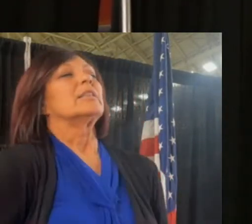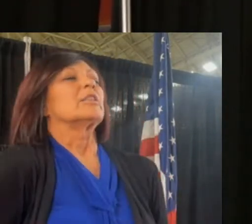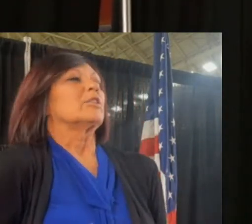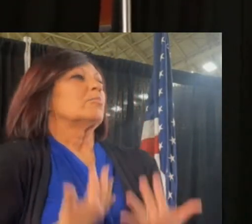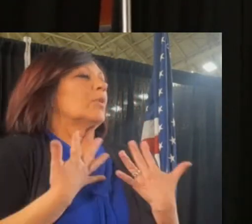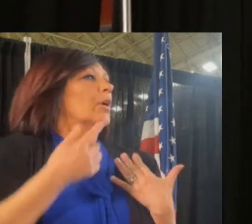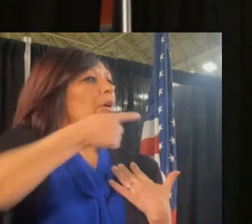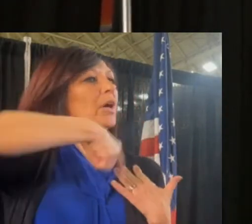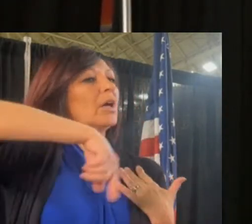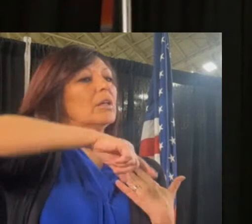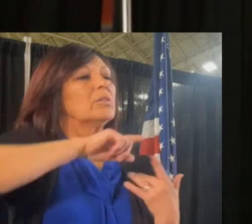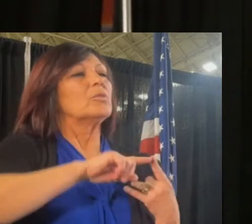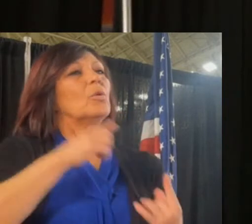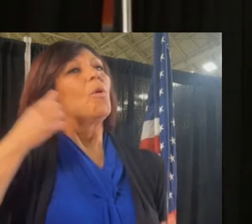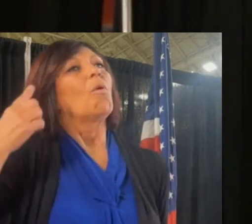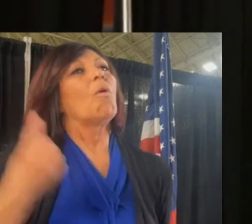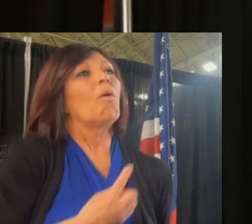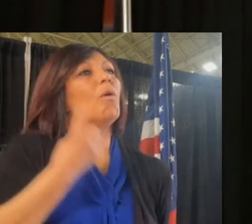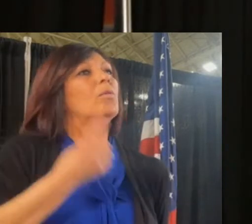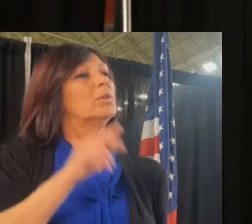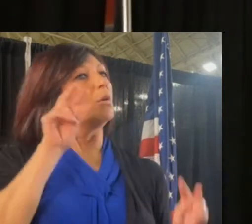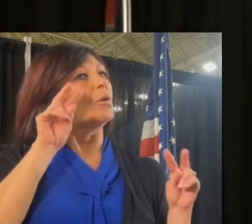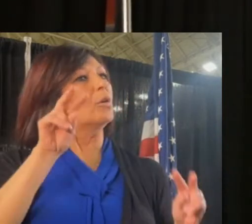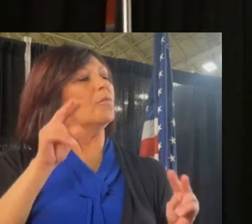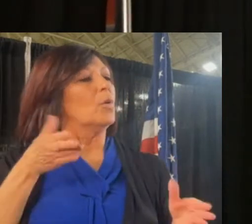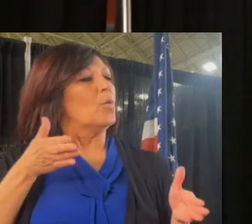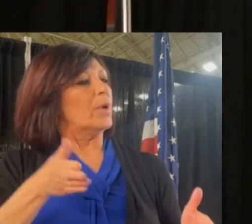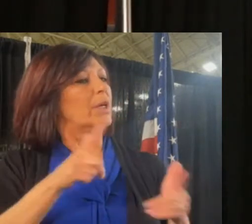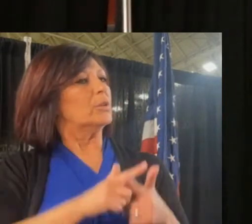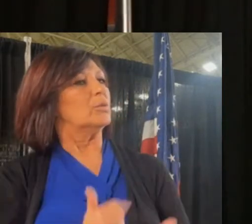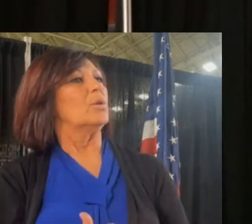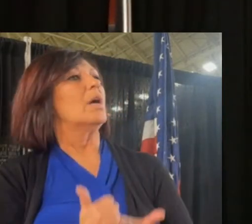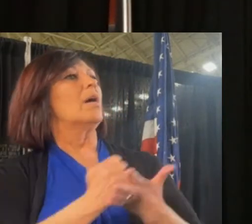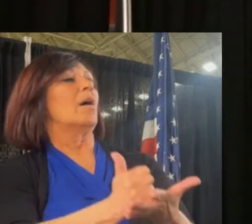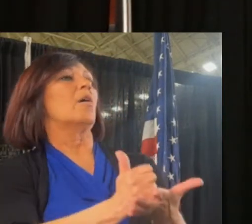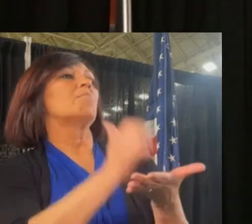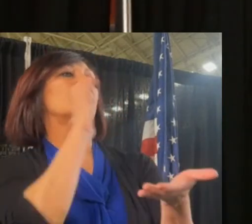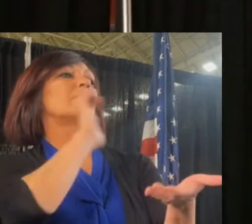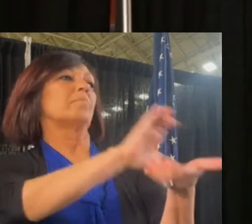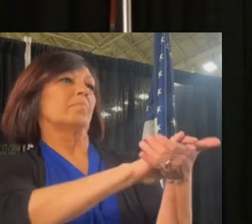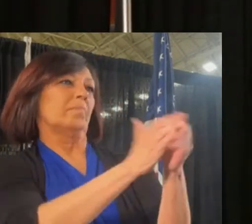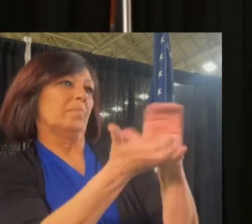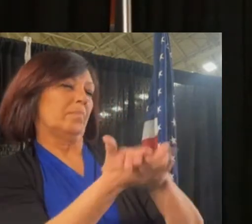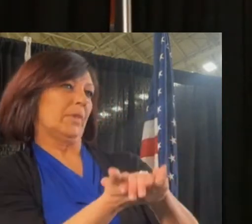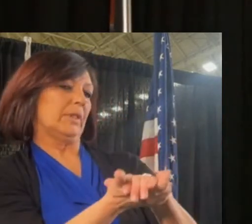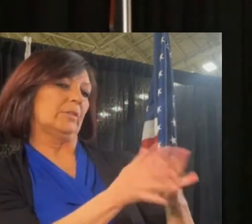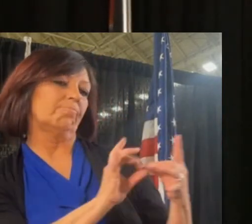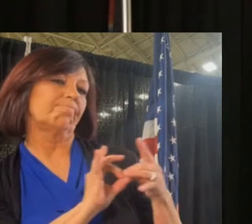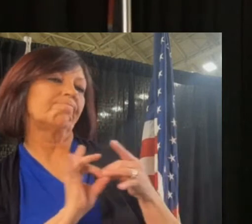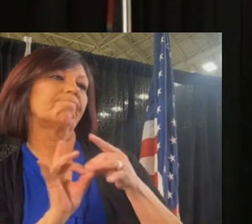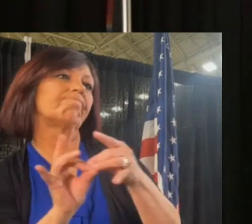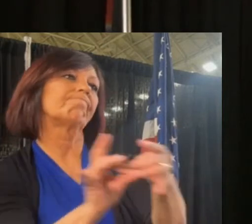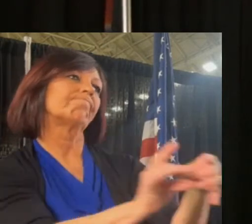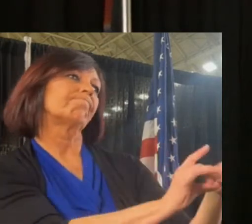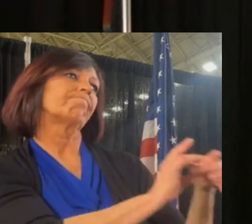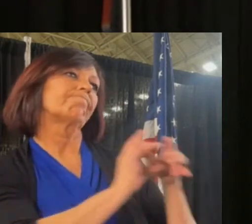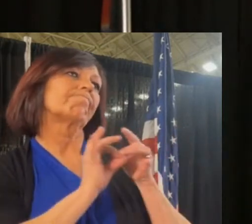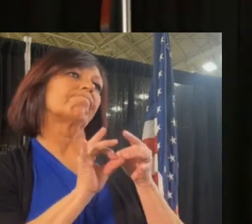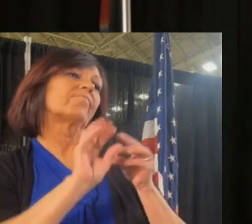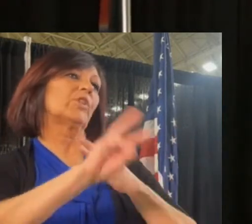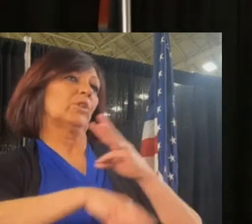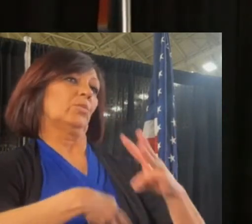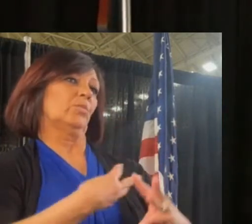us to always look for a way to help bring peace and harmony into our